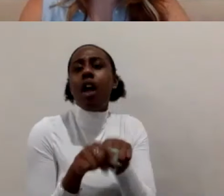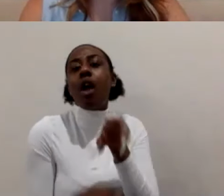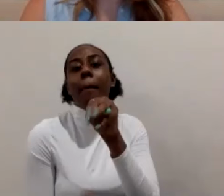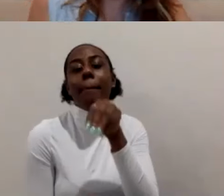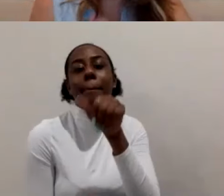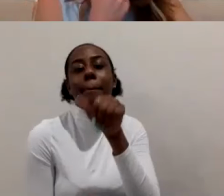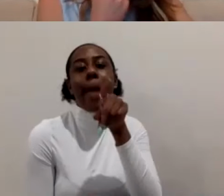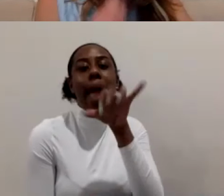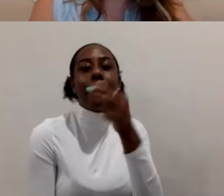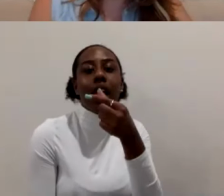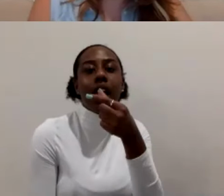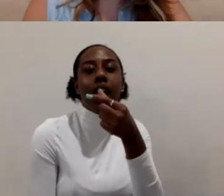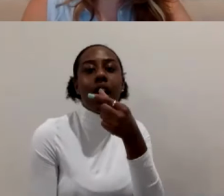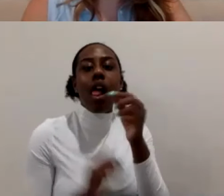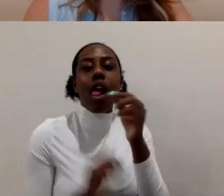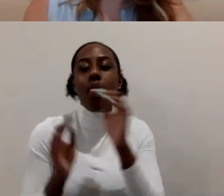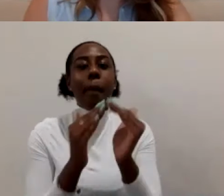of that.